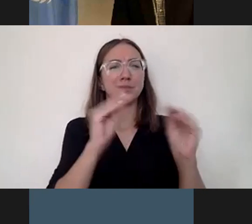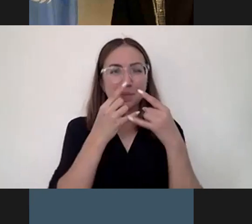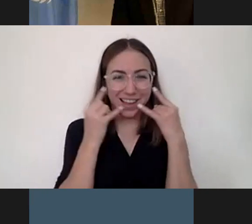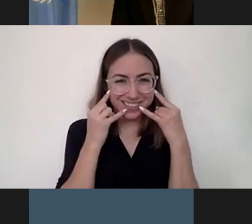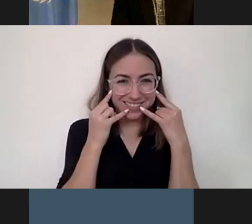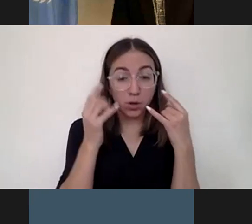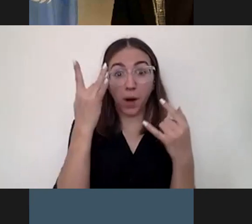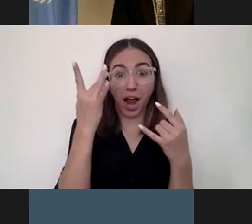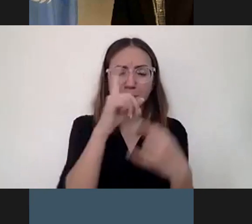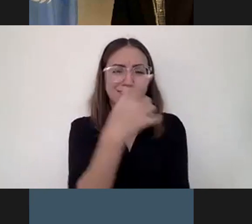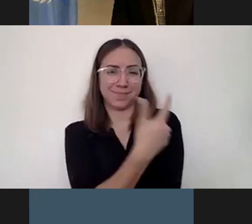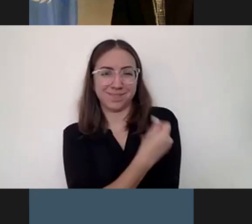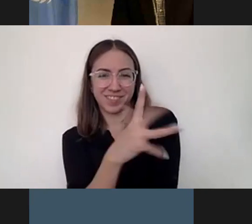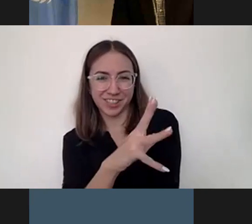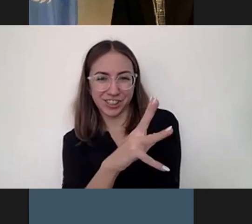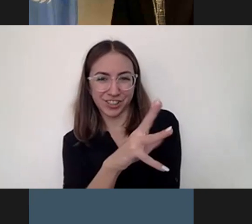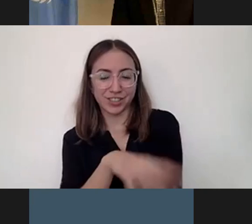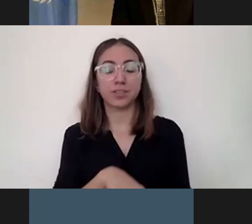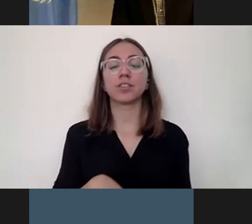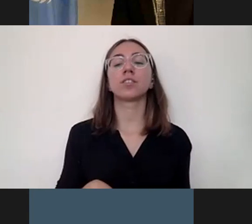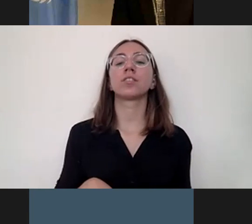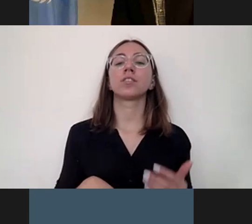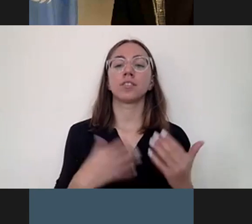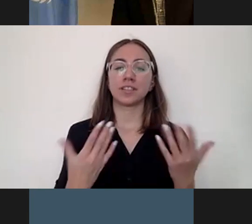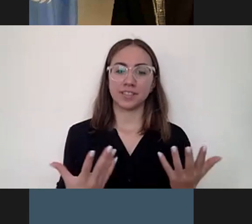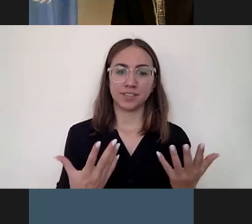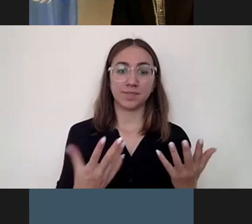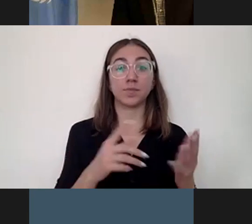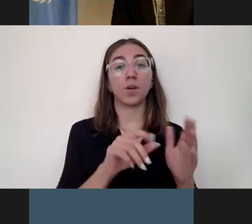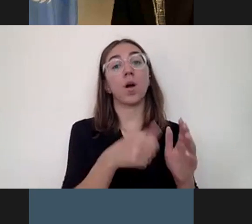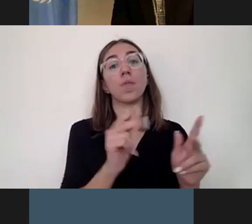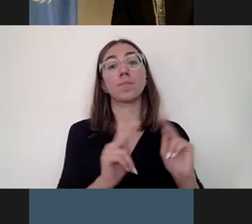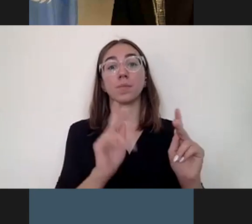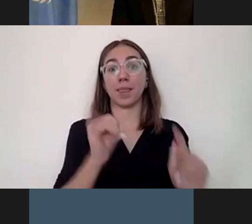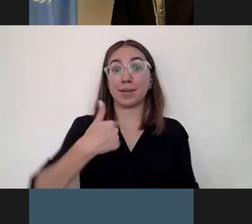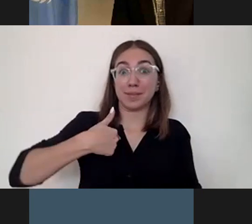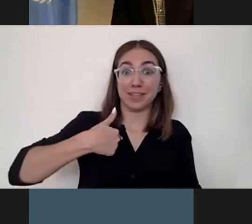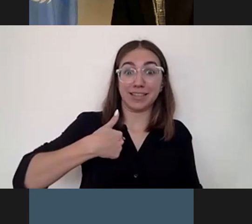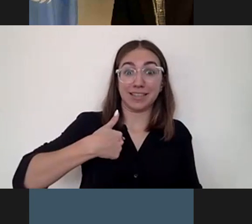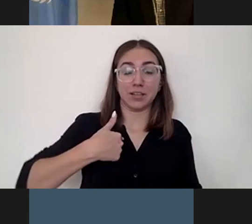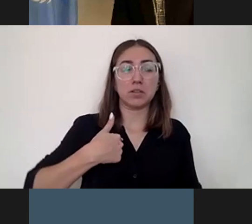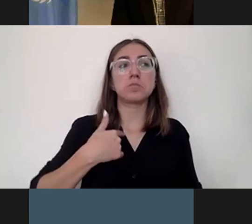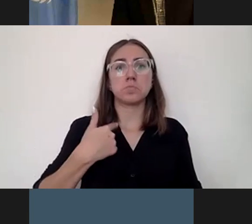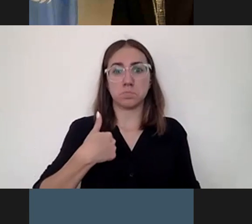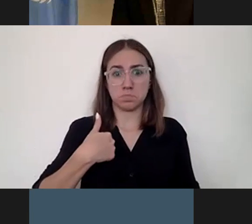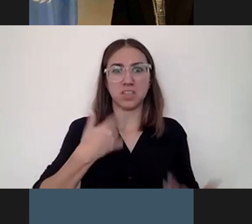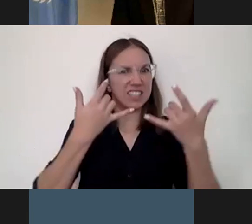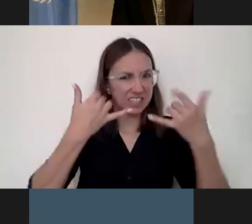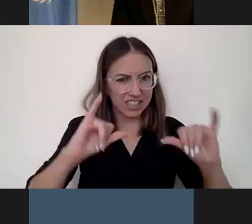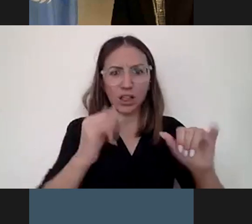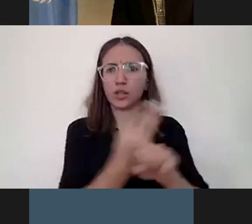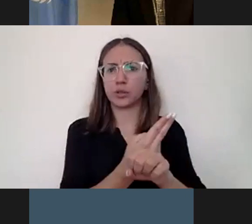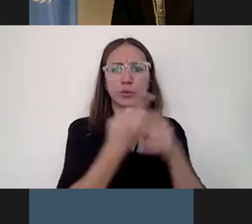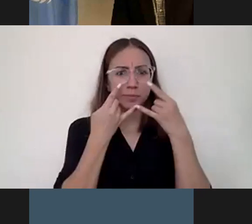they're vaccinated. And then you'll have people like me who still wear our mask in Publix